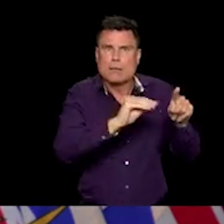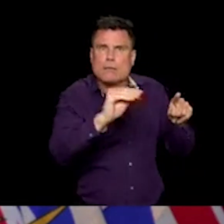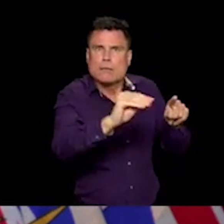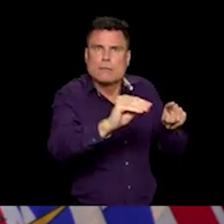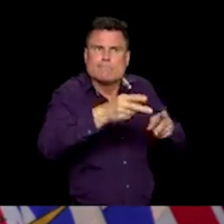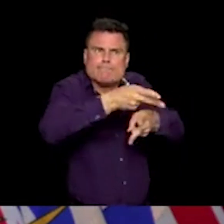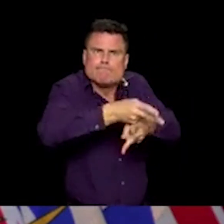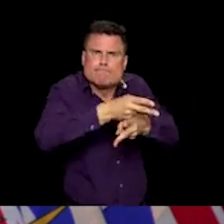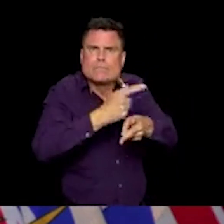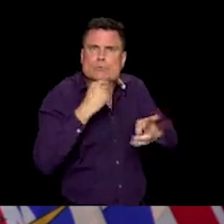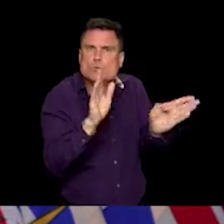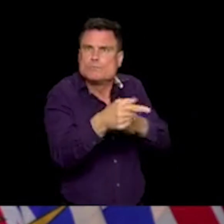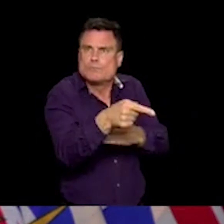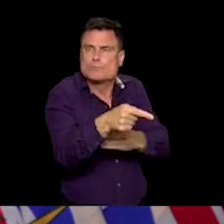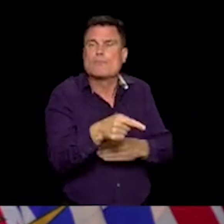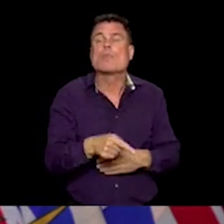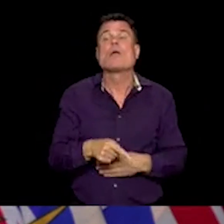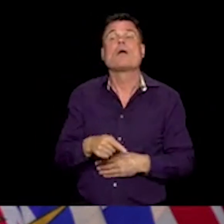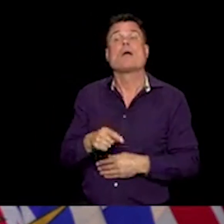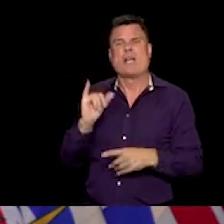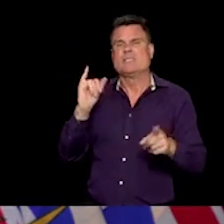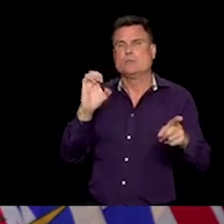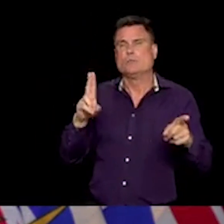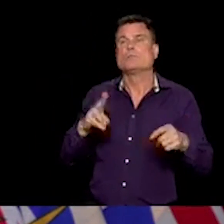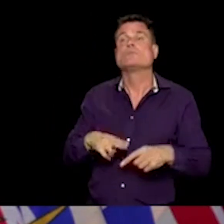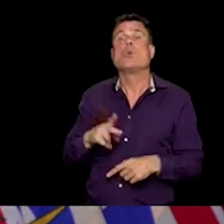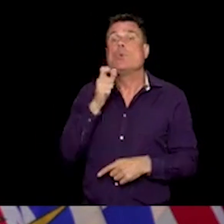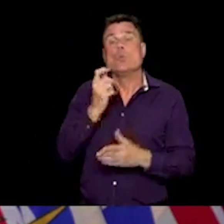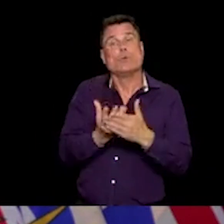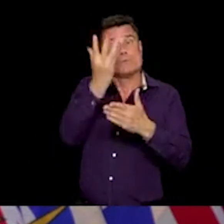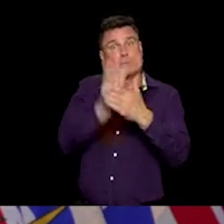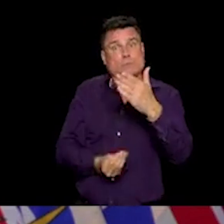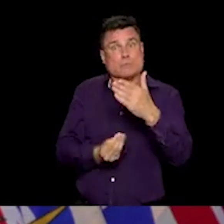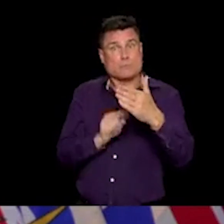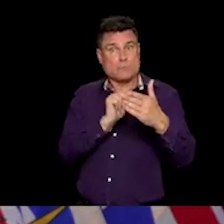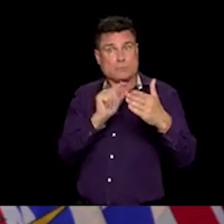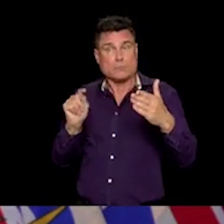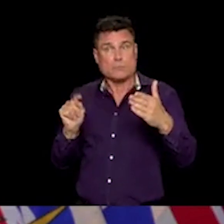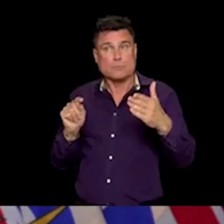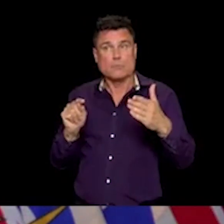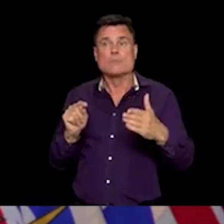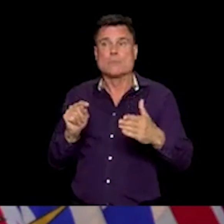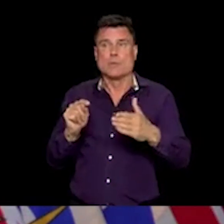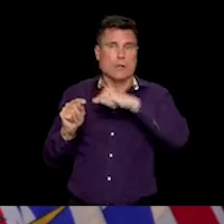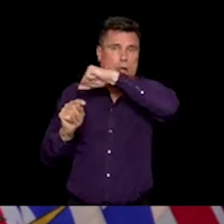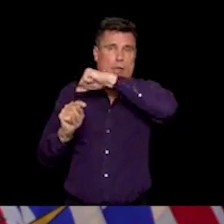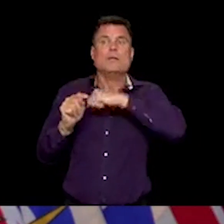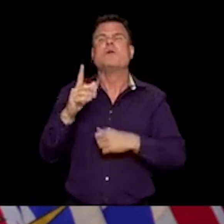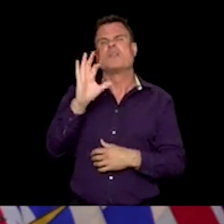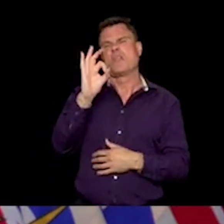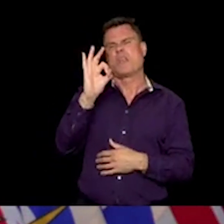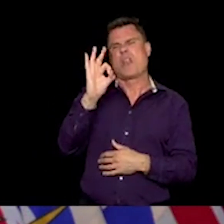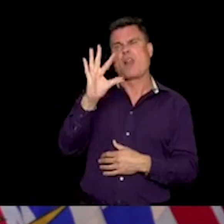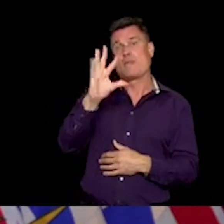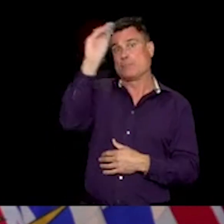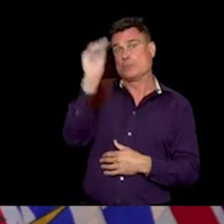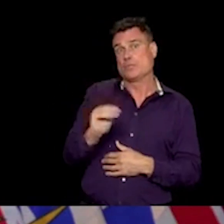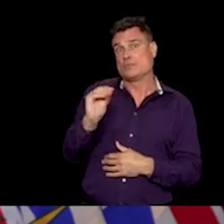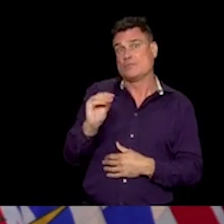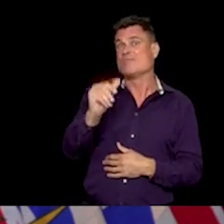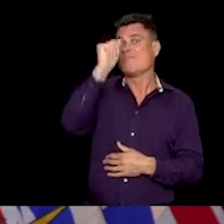that reverses. So we have more men, about 60% of men have been hospitalized, and